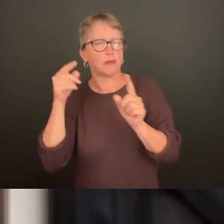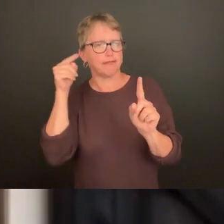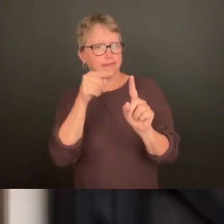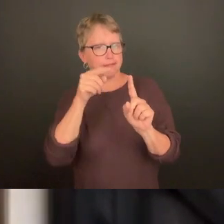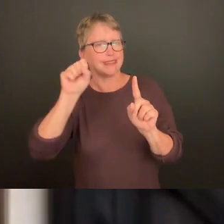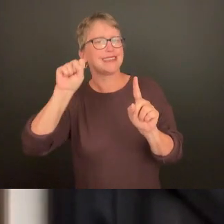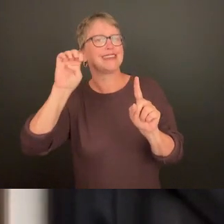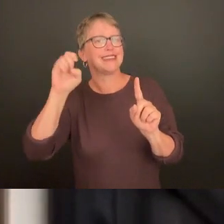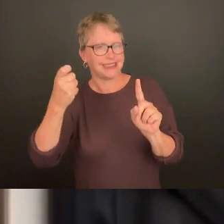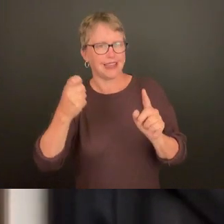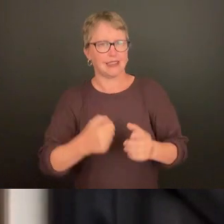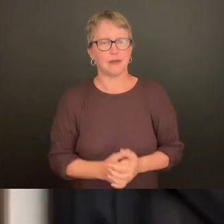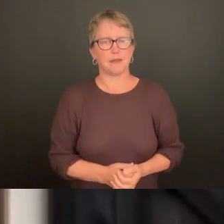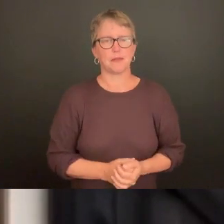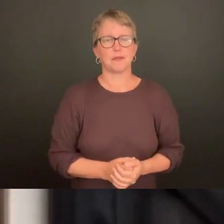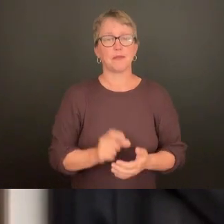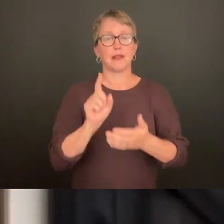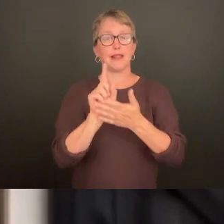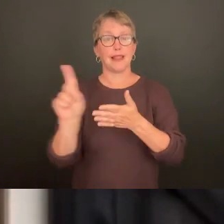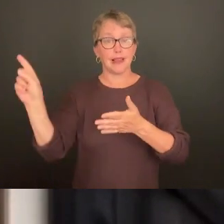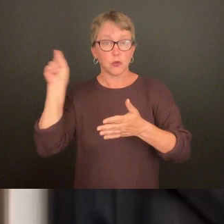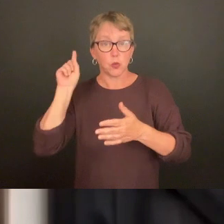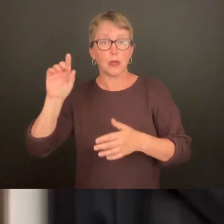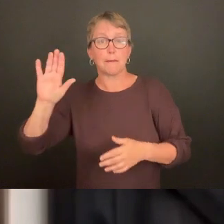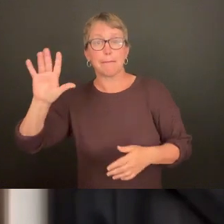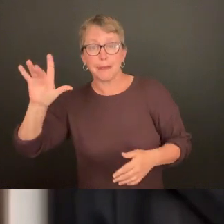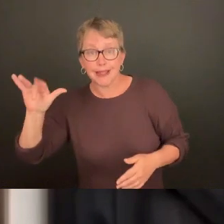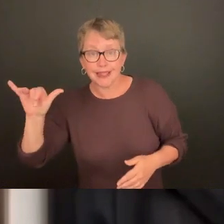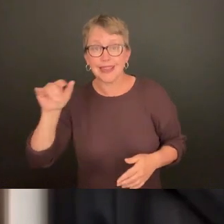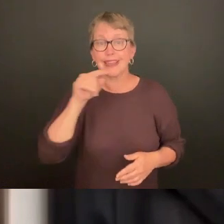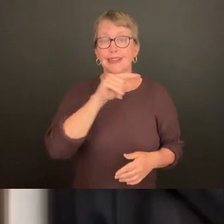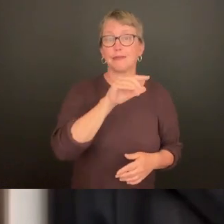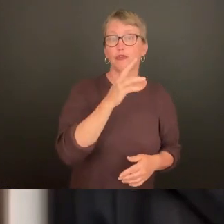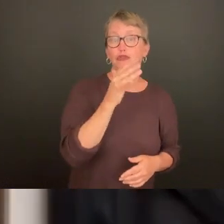broaden our talks more on paralysis in the near future. Please